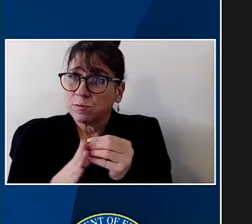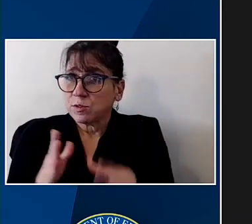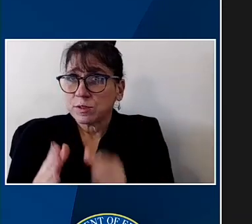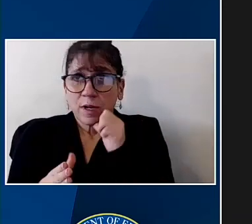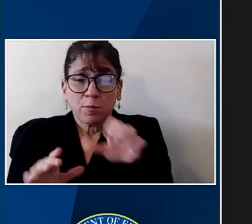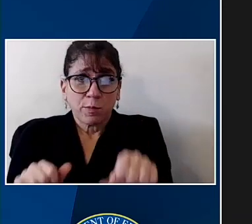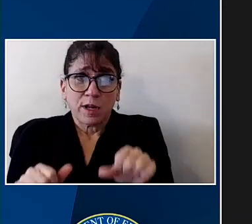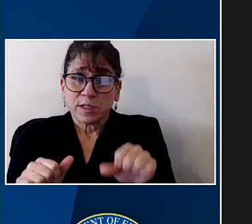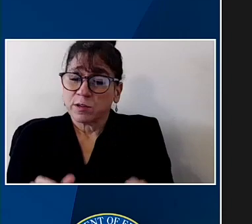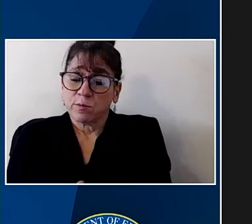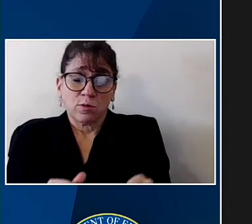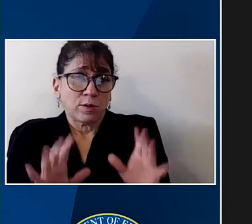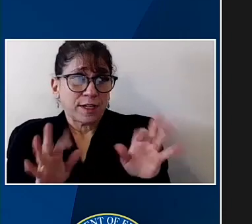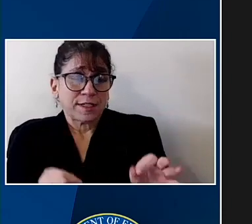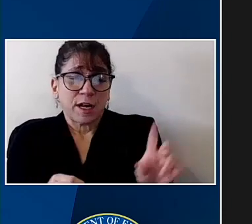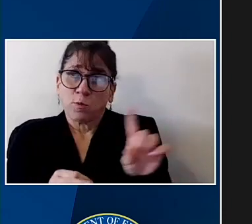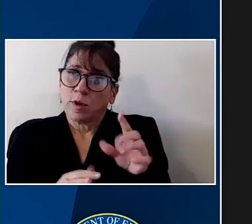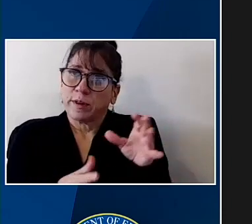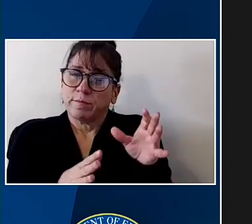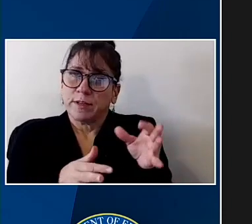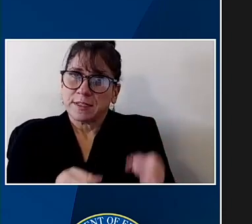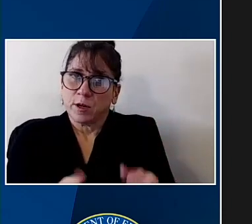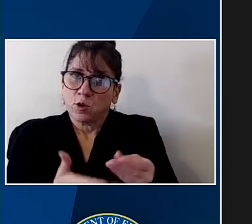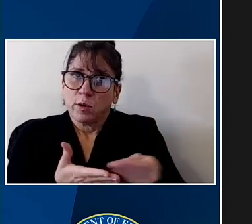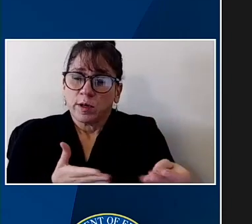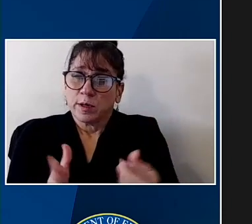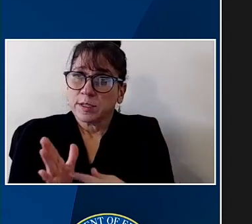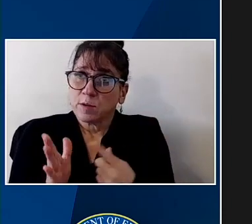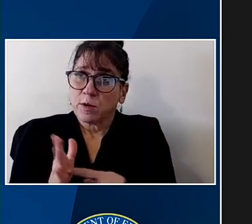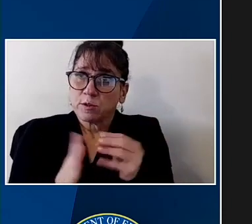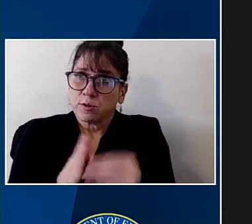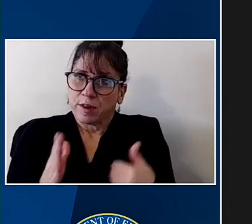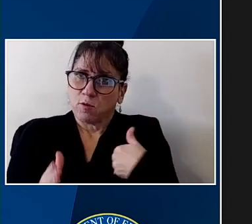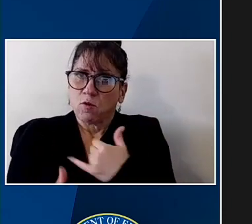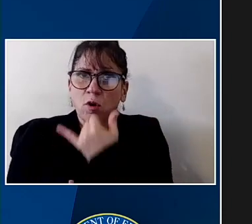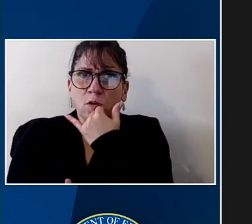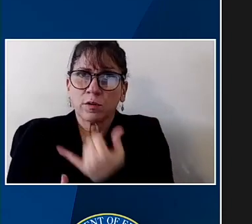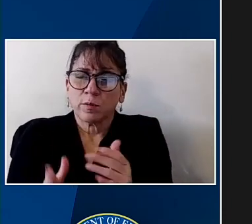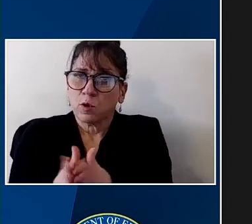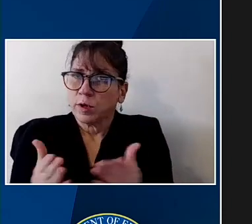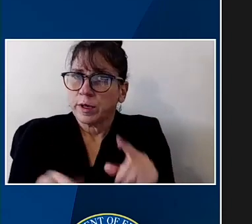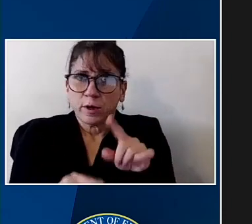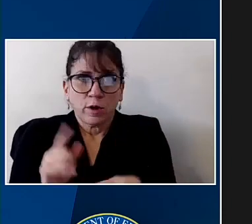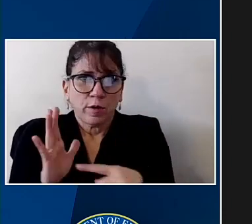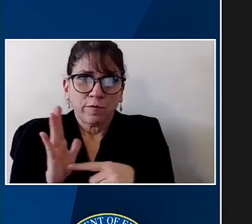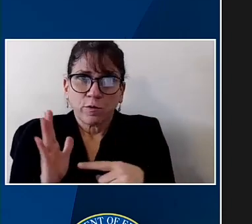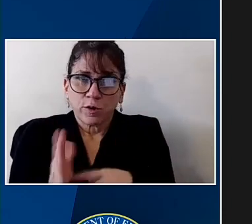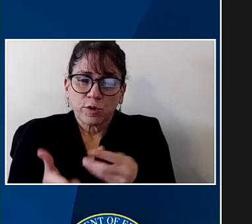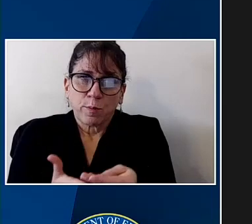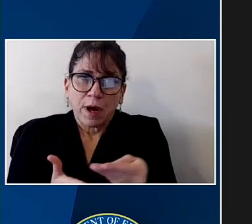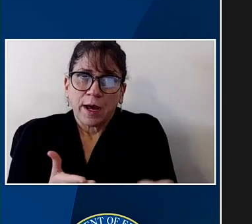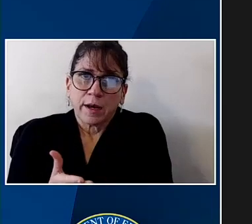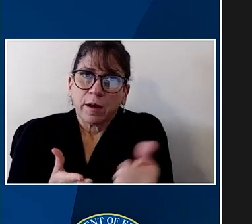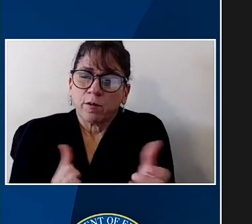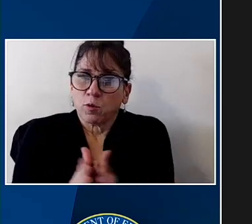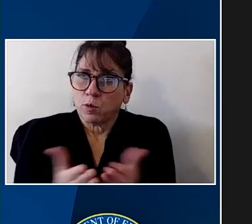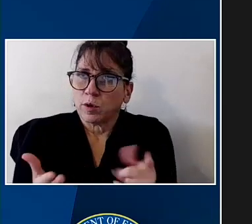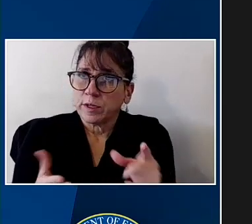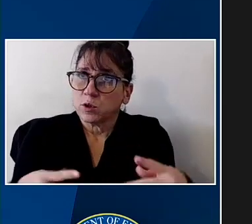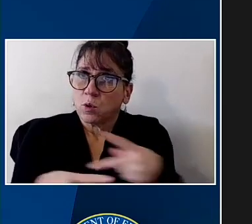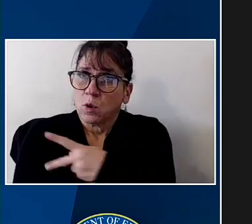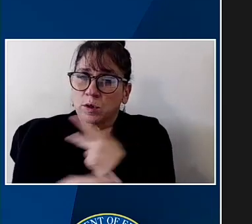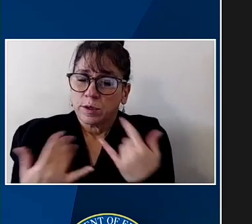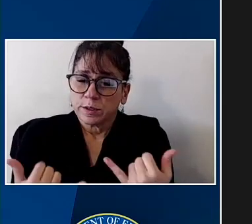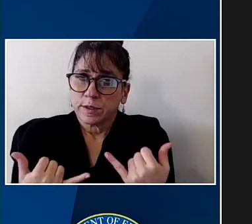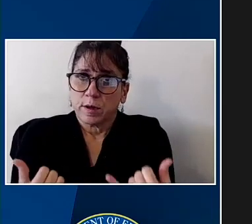where they chose to buy. Sometimes students were stuck with the wrong book because they couldn't afford to purchase another. And this issue is made far worse now by the